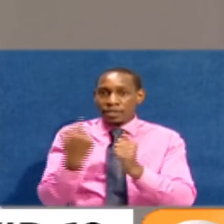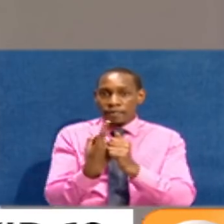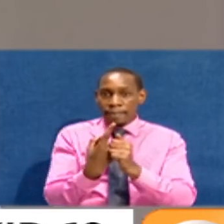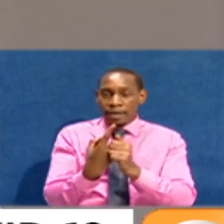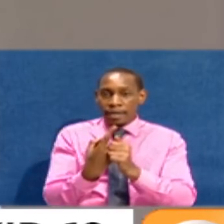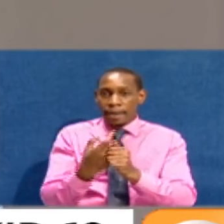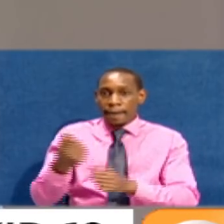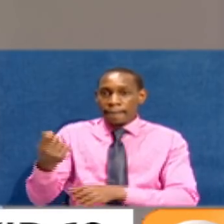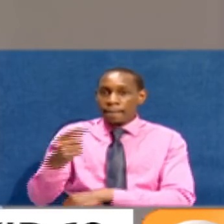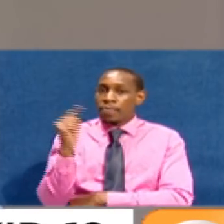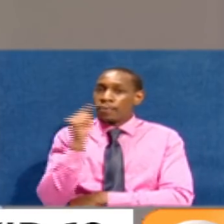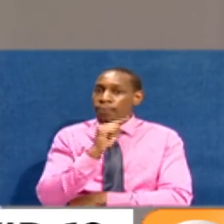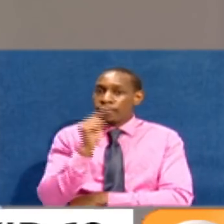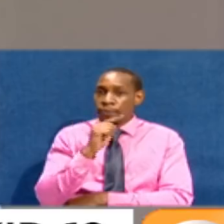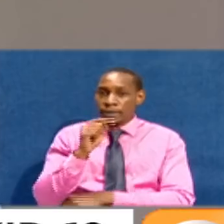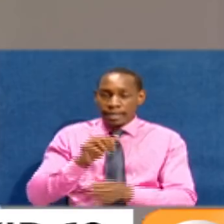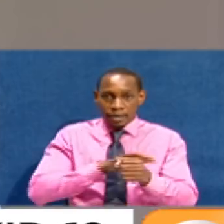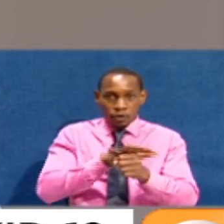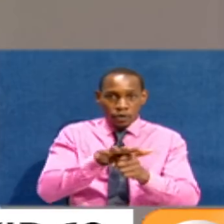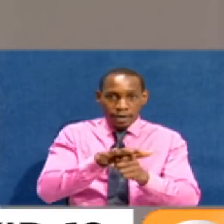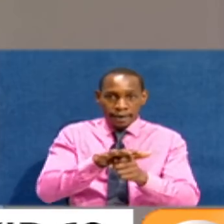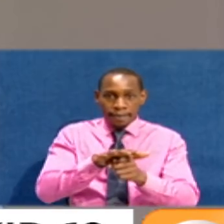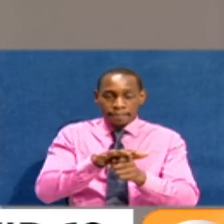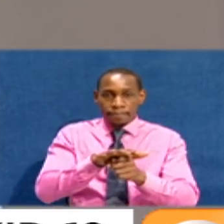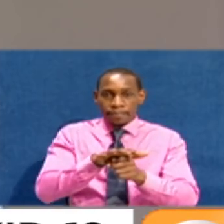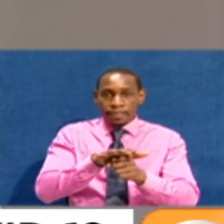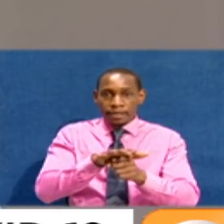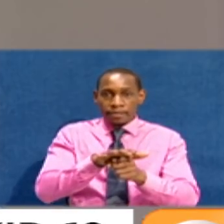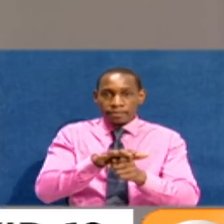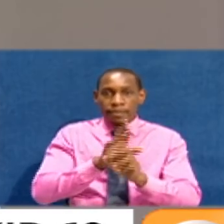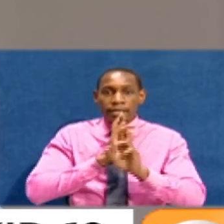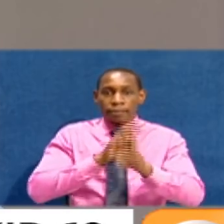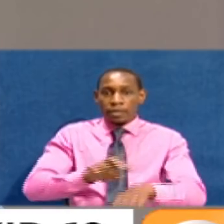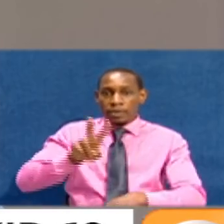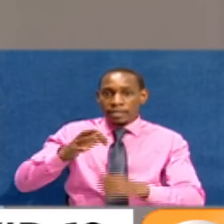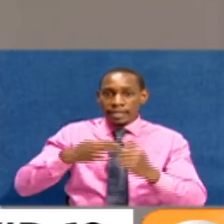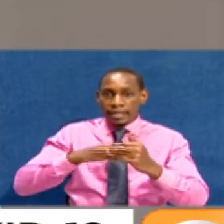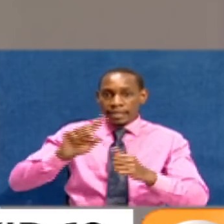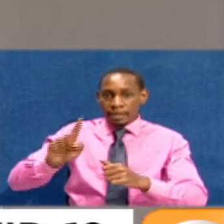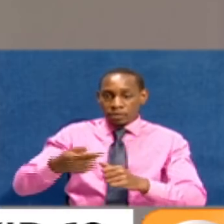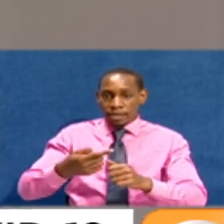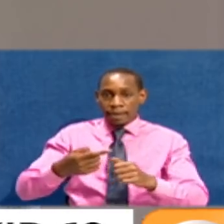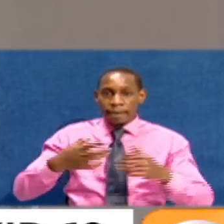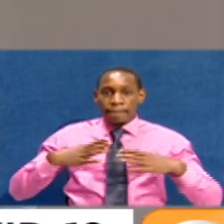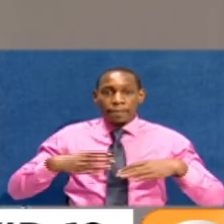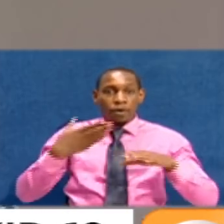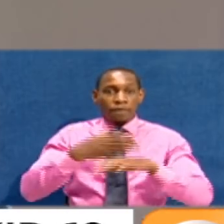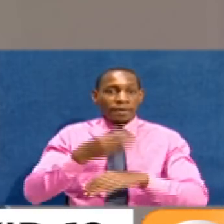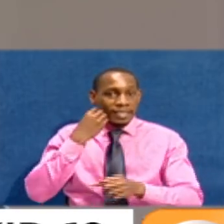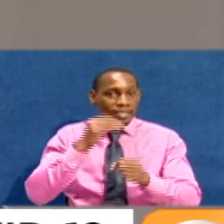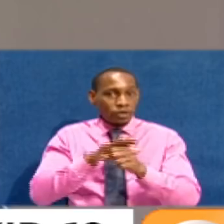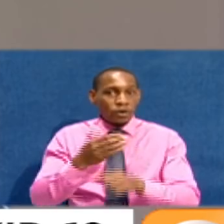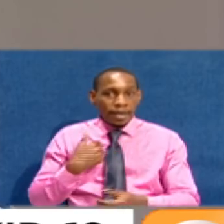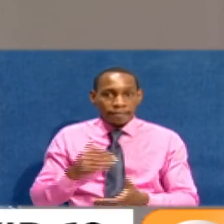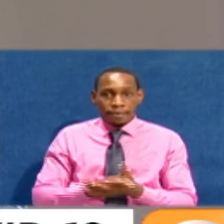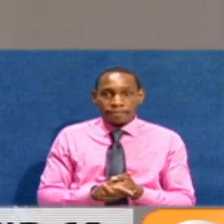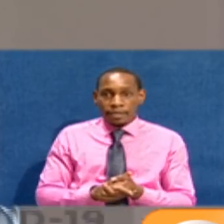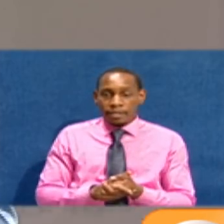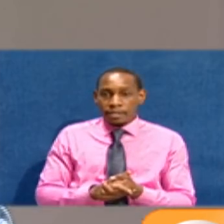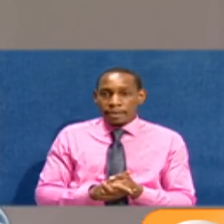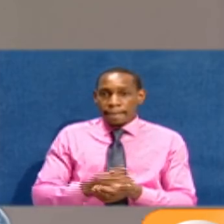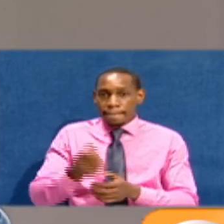of the highest month, actually, since COVID-19 was first reported in Kenya when we had over 28,000 people testing positive. Went down again in